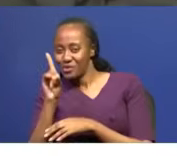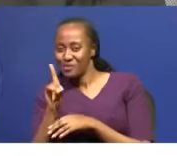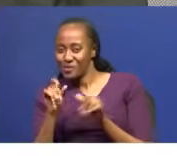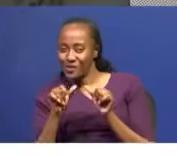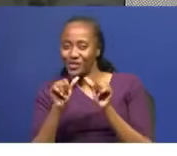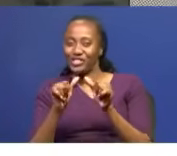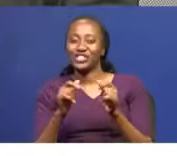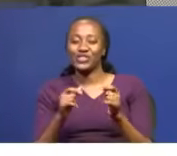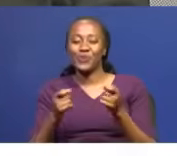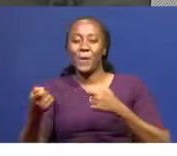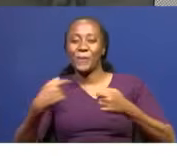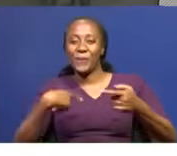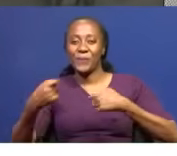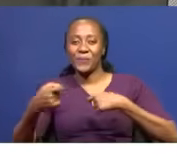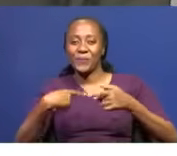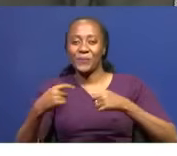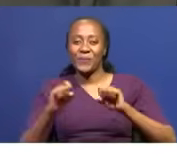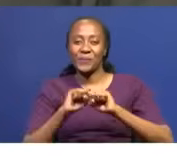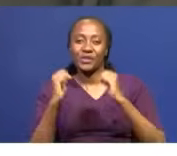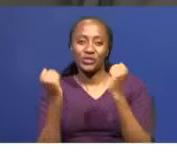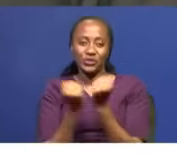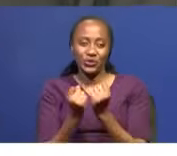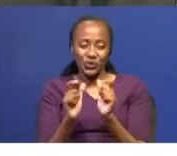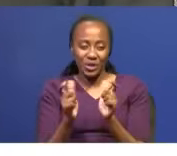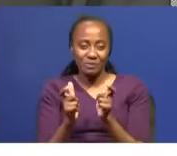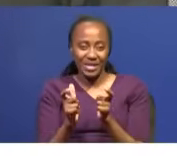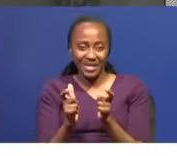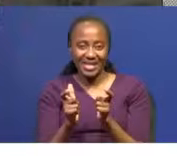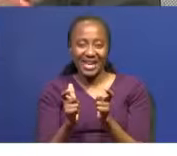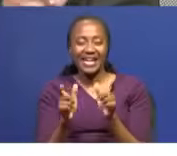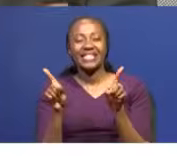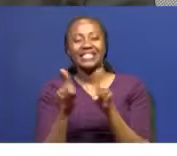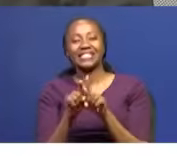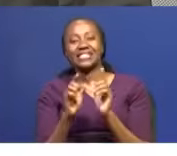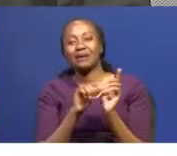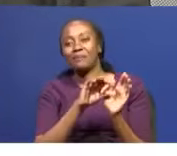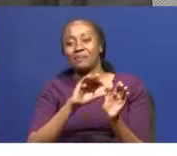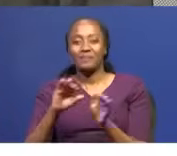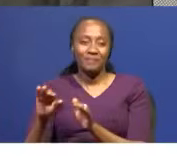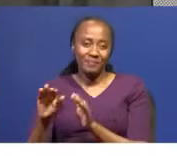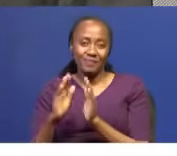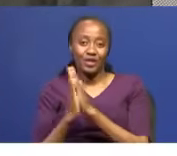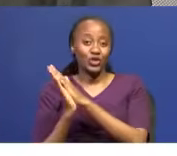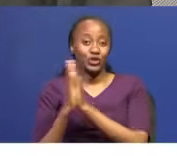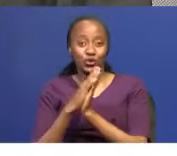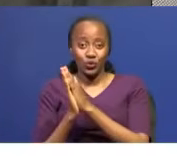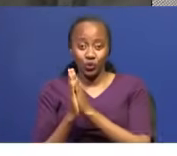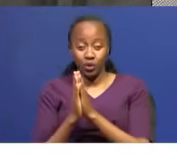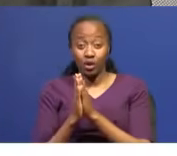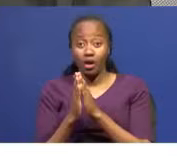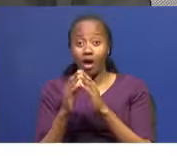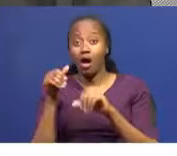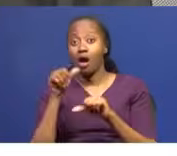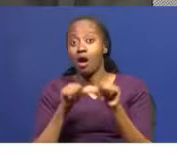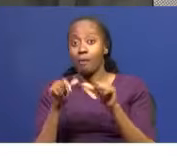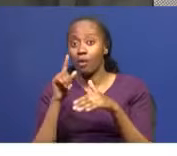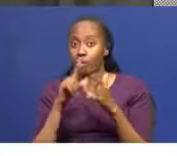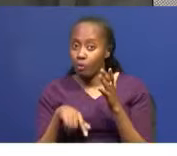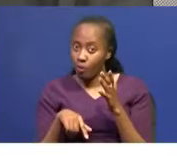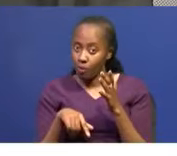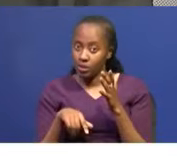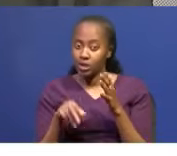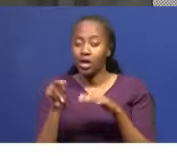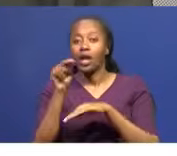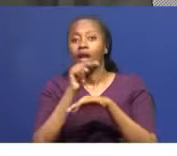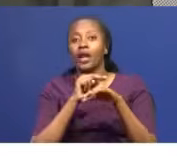to us on our social media platforms. Tom, on to another story. Yes, the one about the stalemate between the